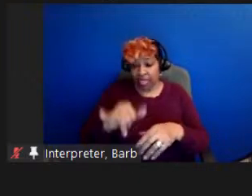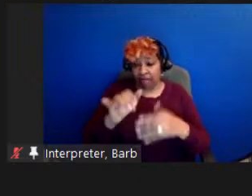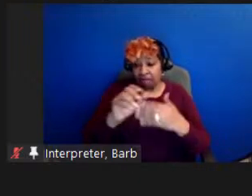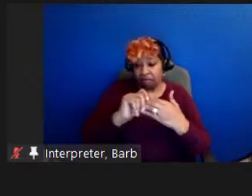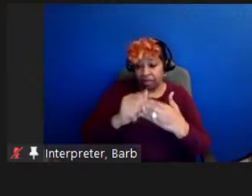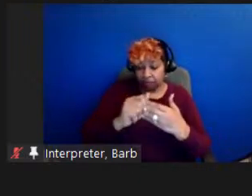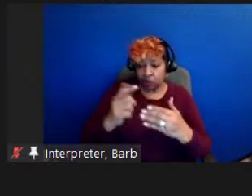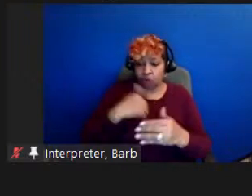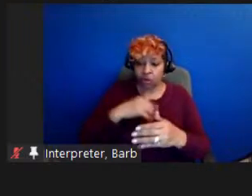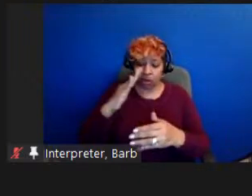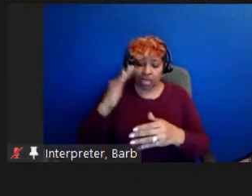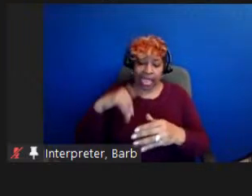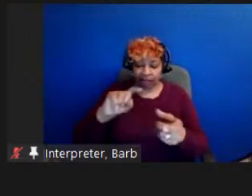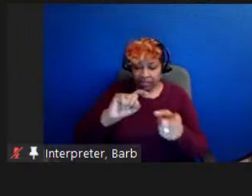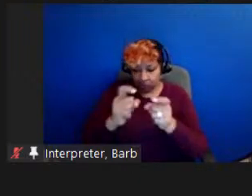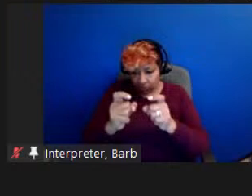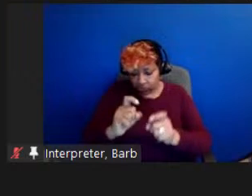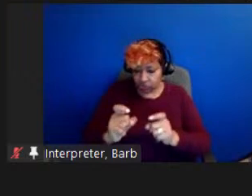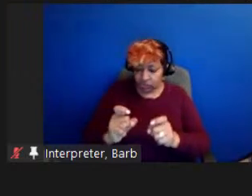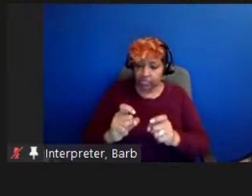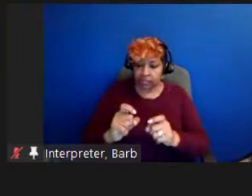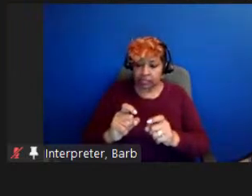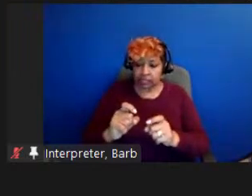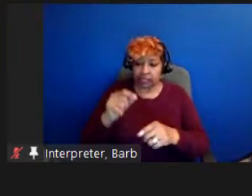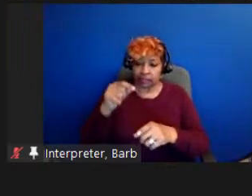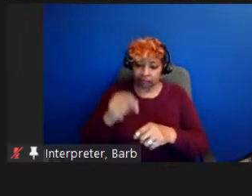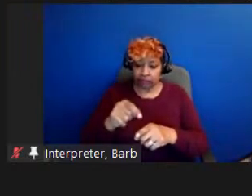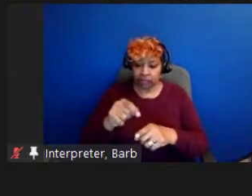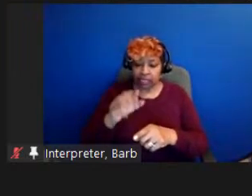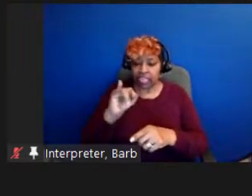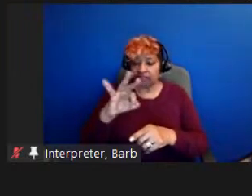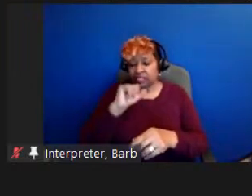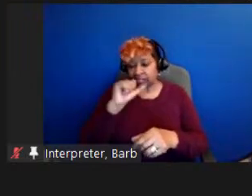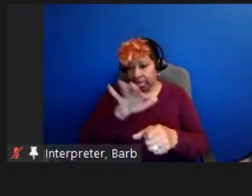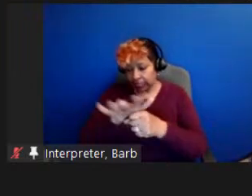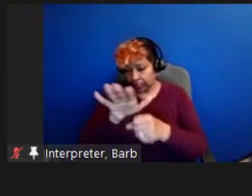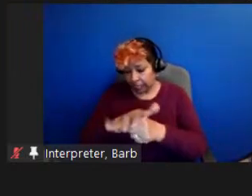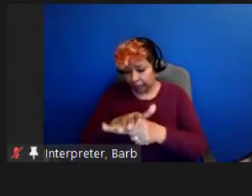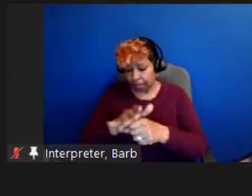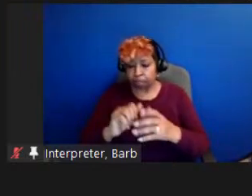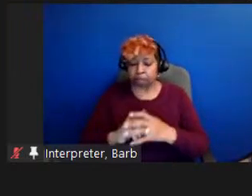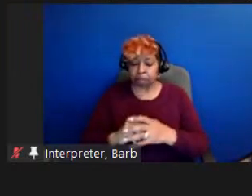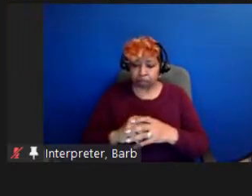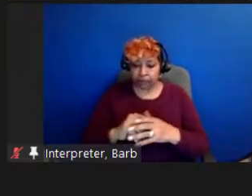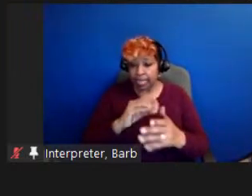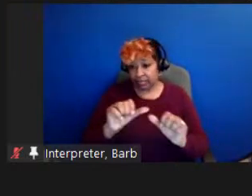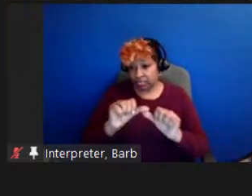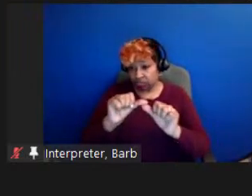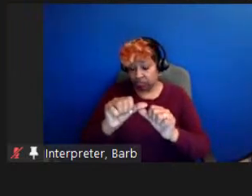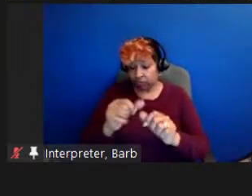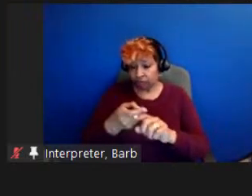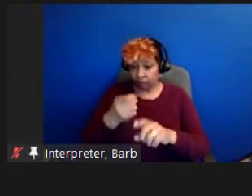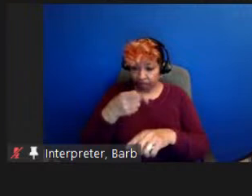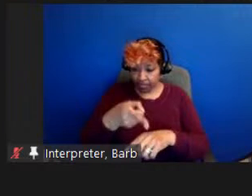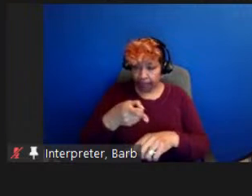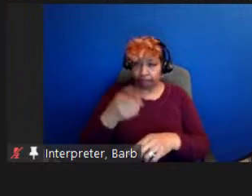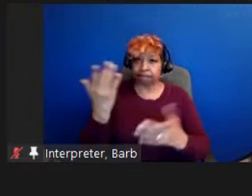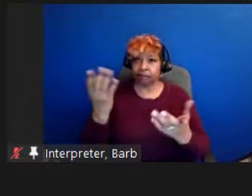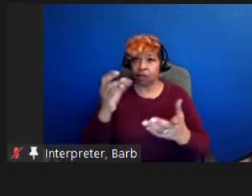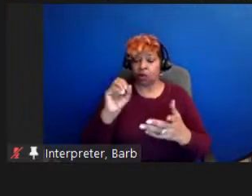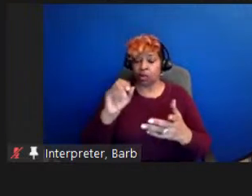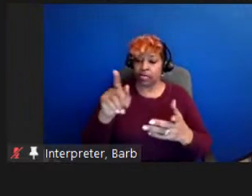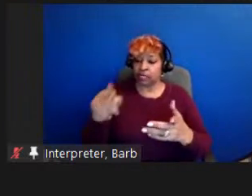have to adjust based on, too much, not enough, and go from there. Okay. Well, Tracy